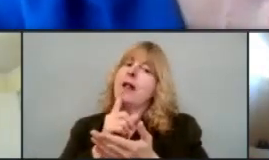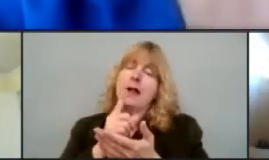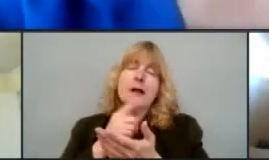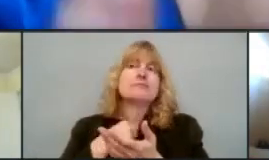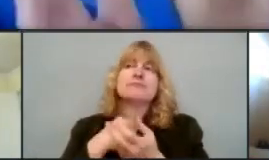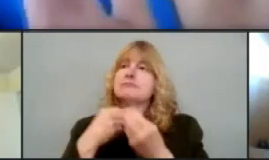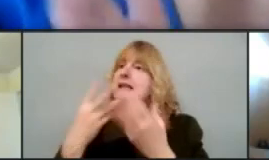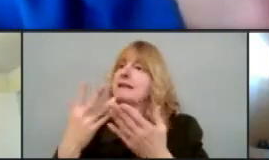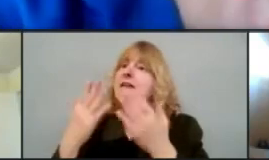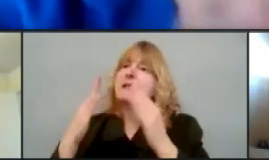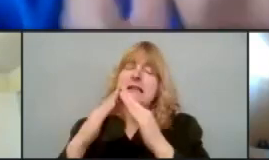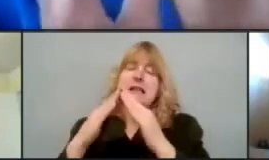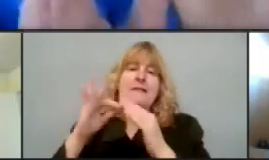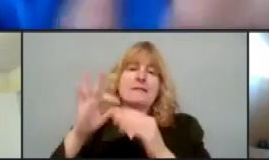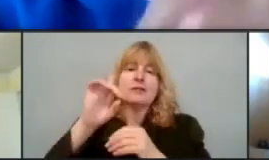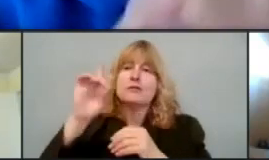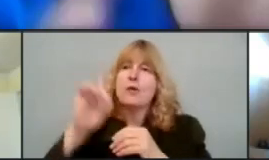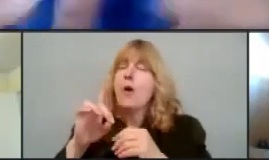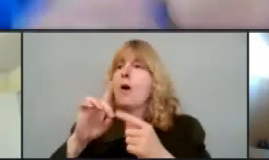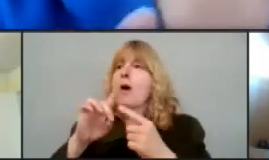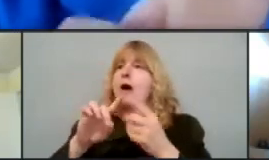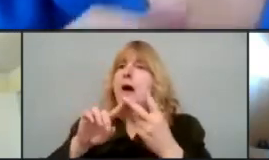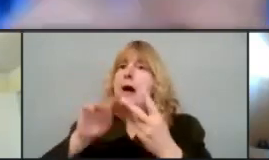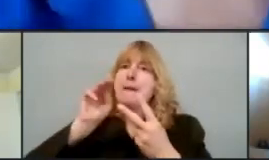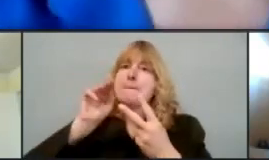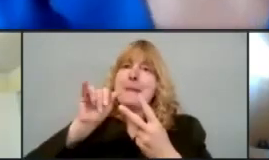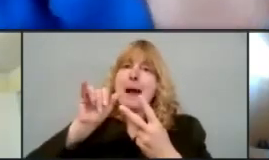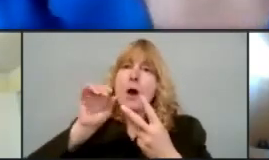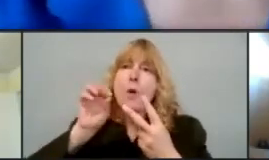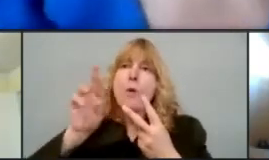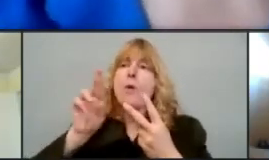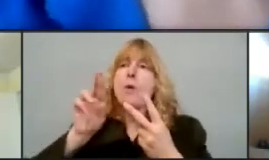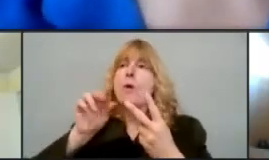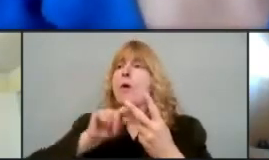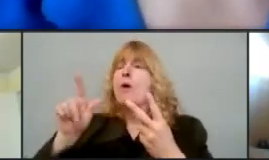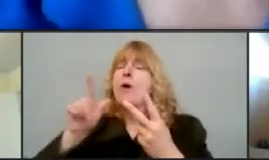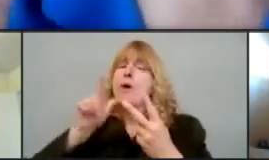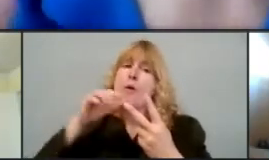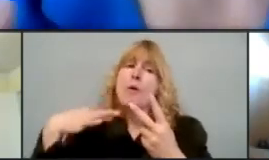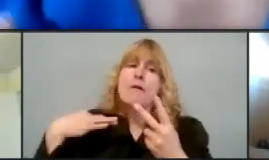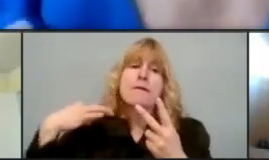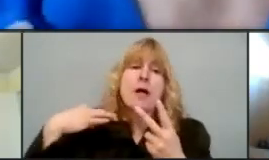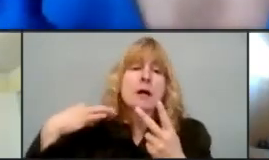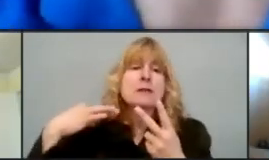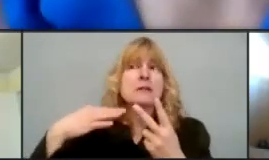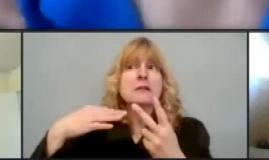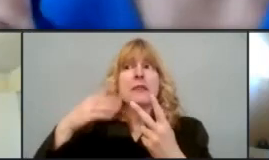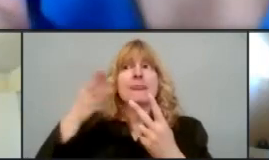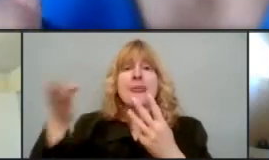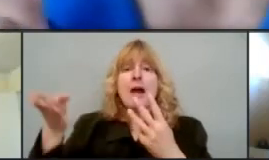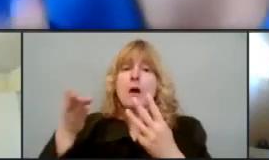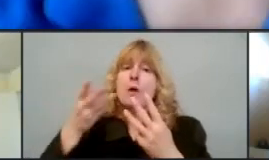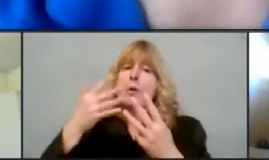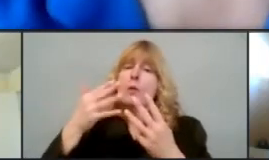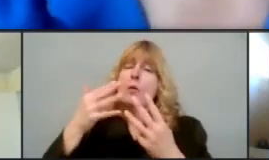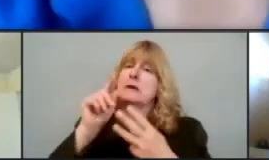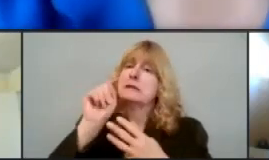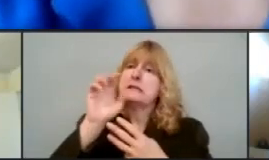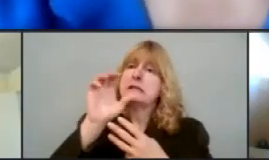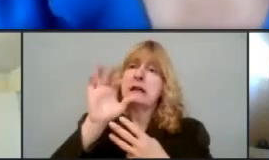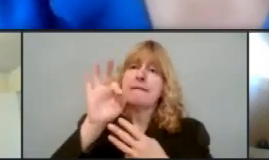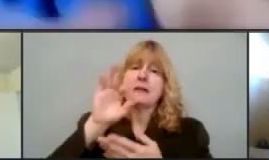city of Detroit, our mayor, and all of those volunteers and others out there. The TCF Center is run so